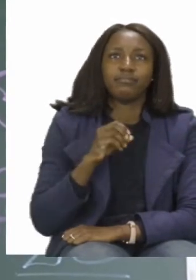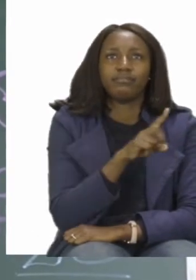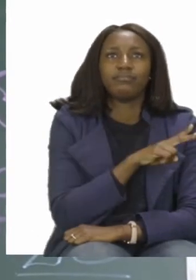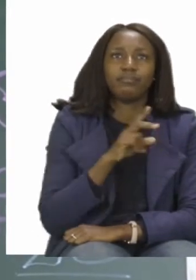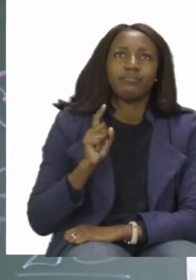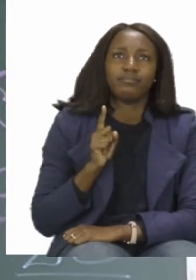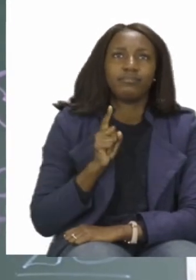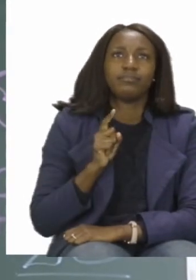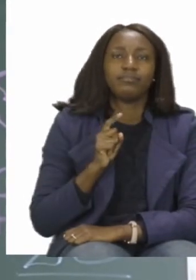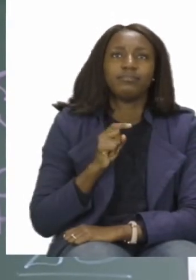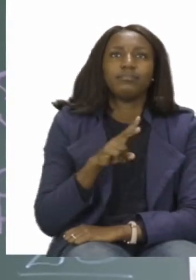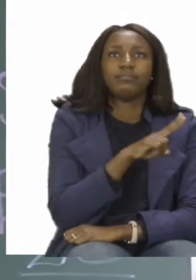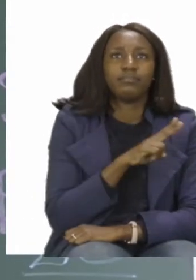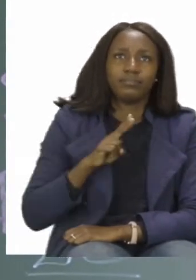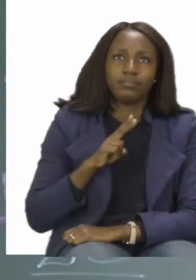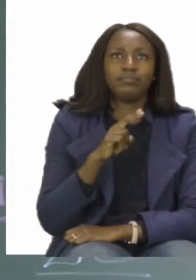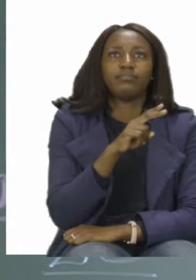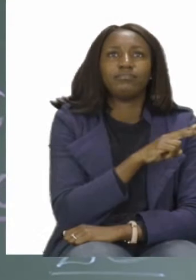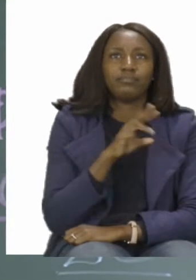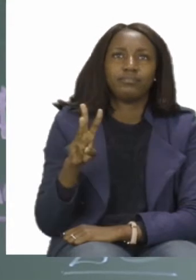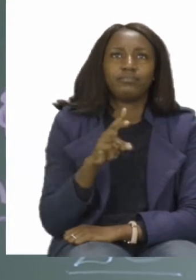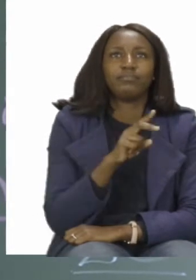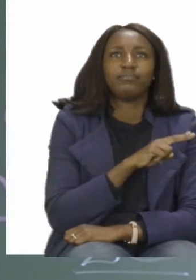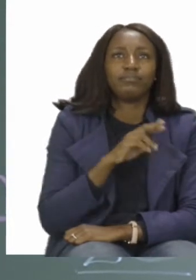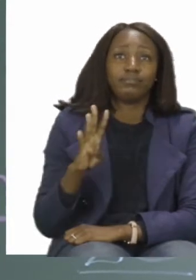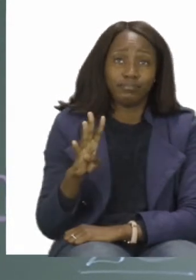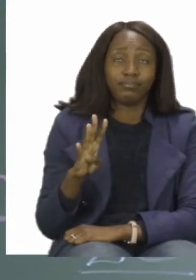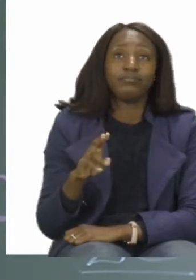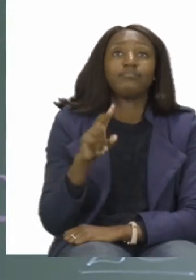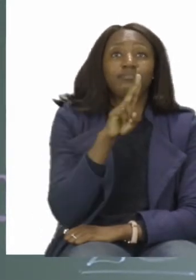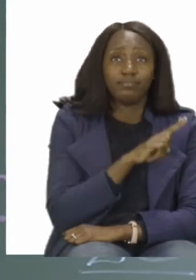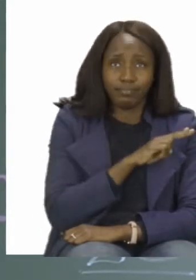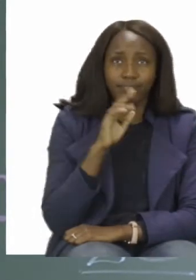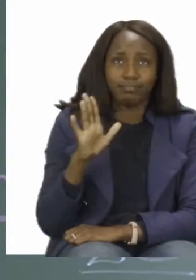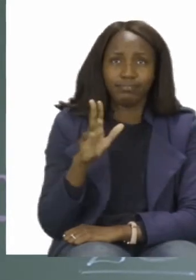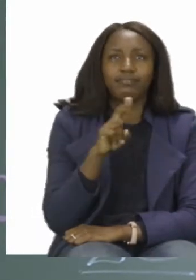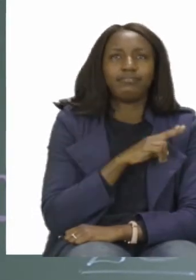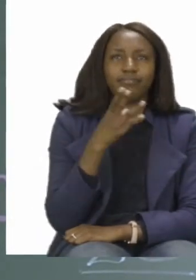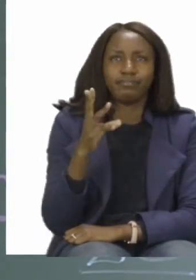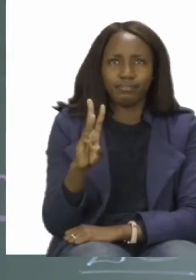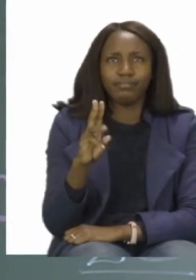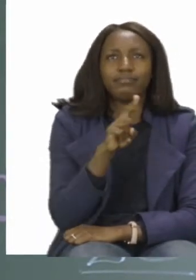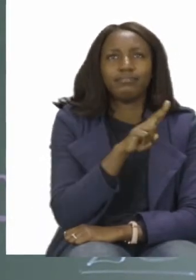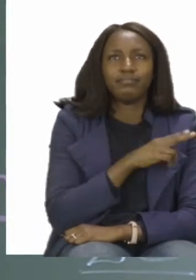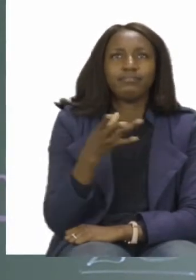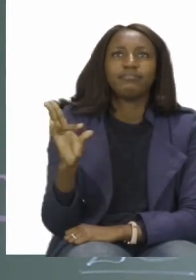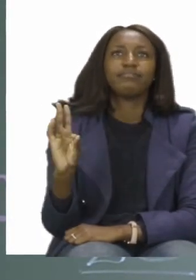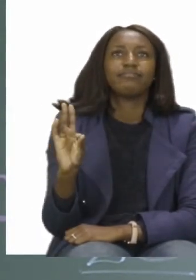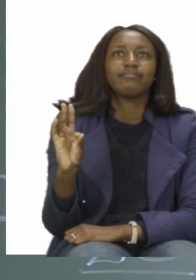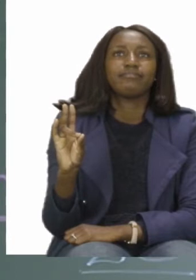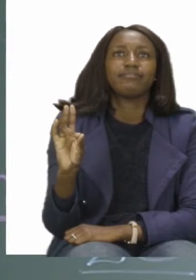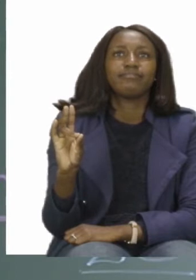20, 21, 22, 23, 24, 25, 26,